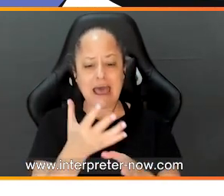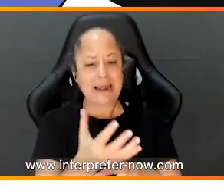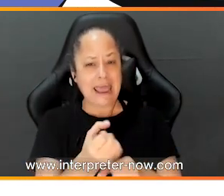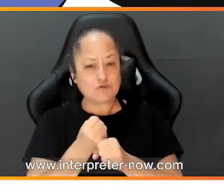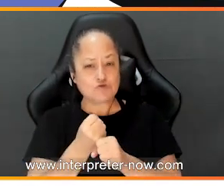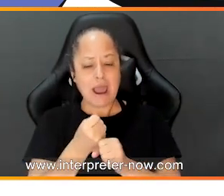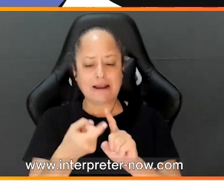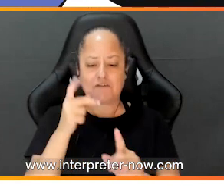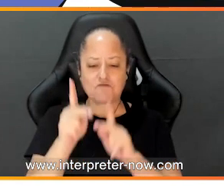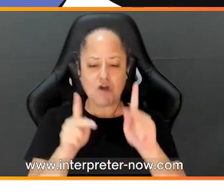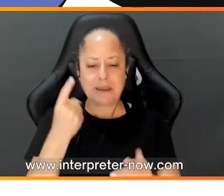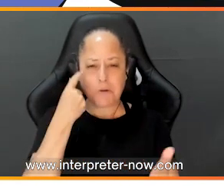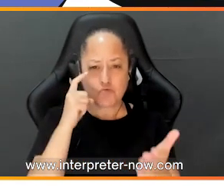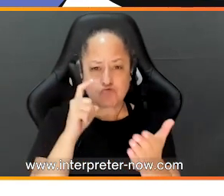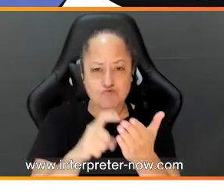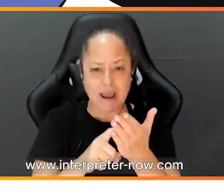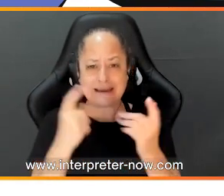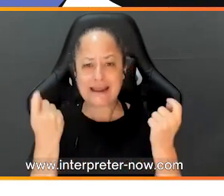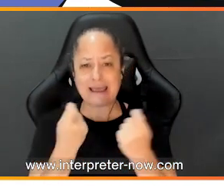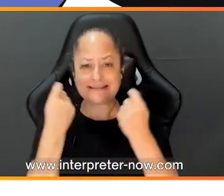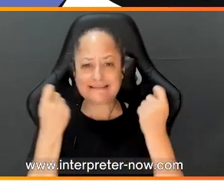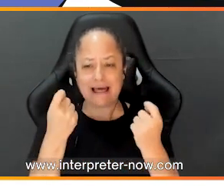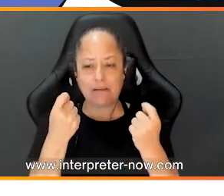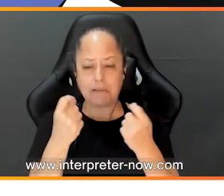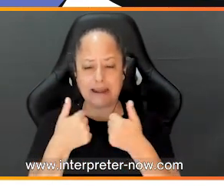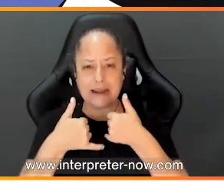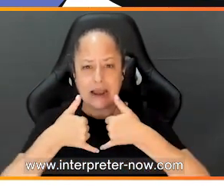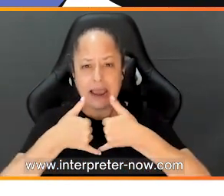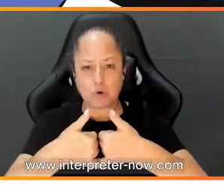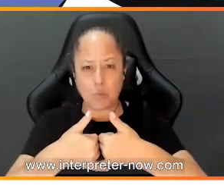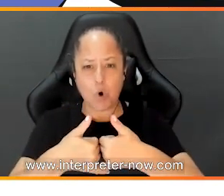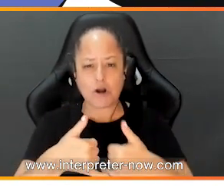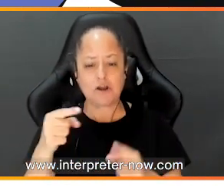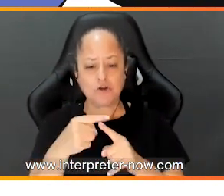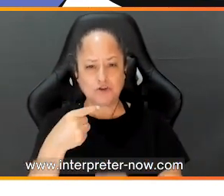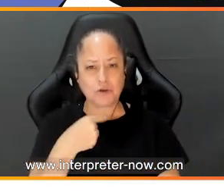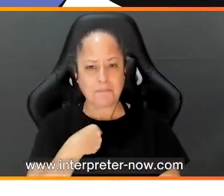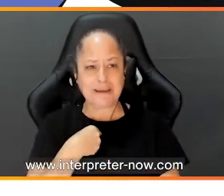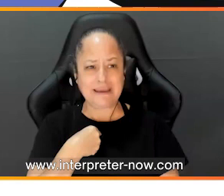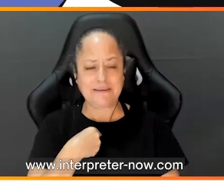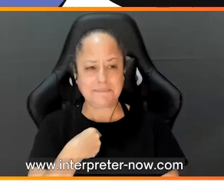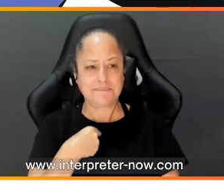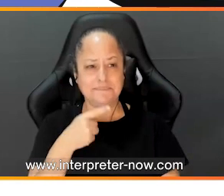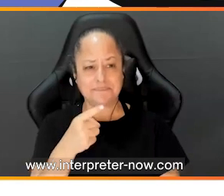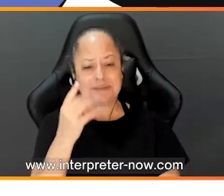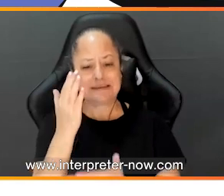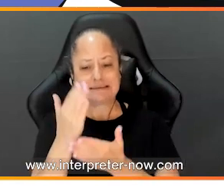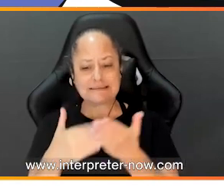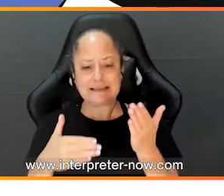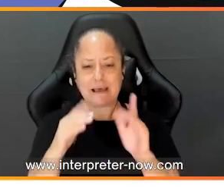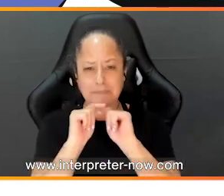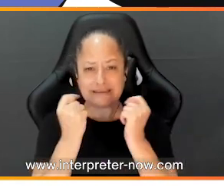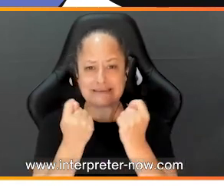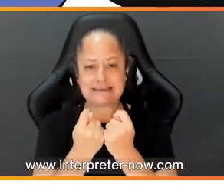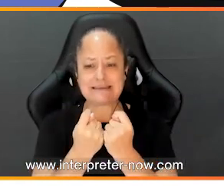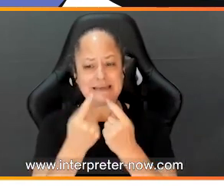with research organizations that recruit folks from marginalized communities. They're partnering with